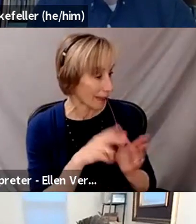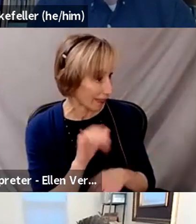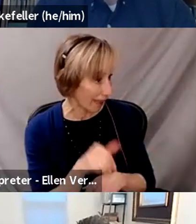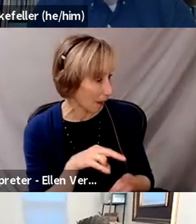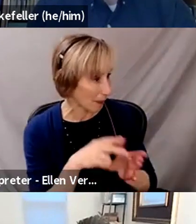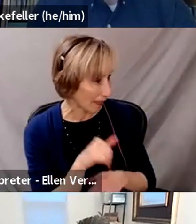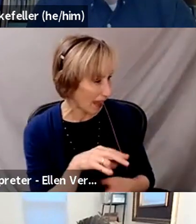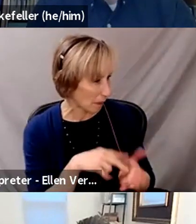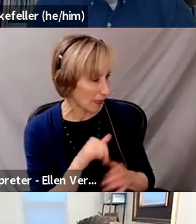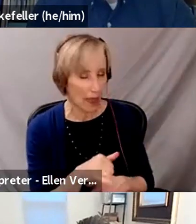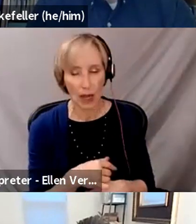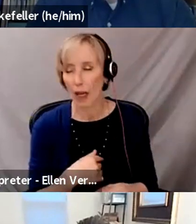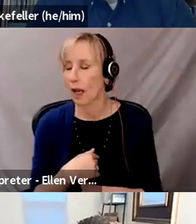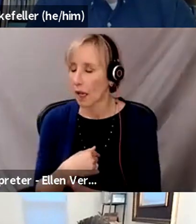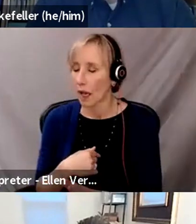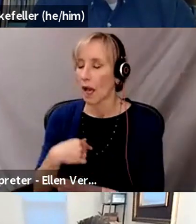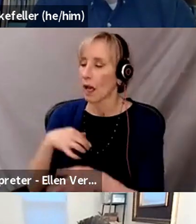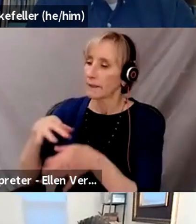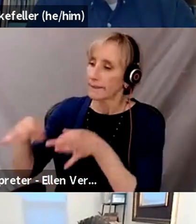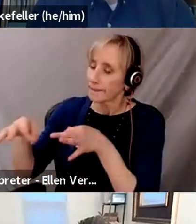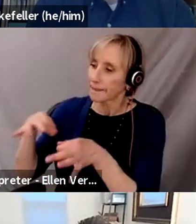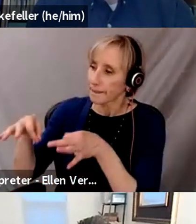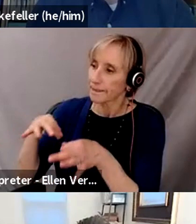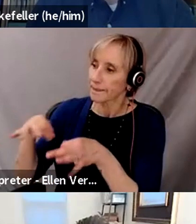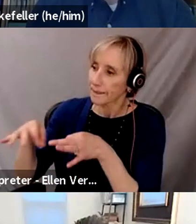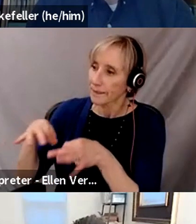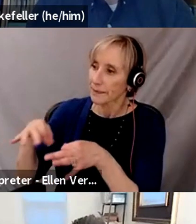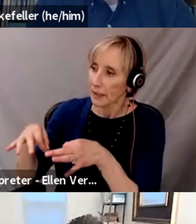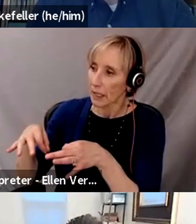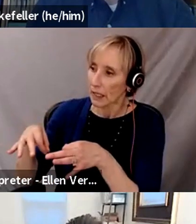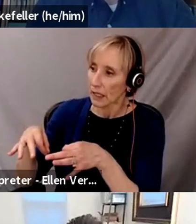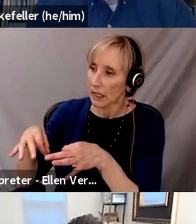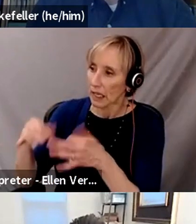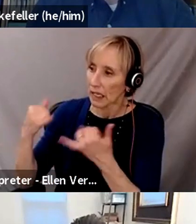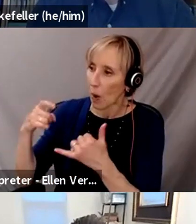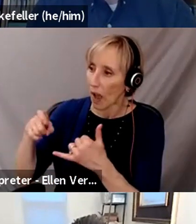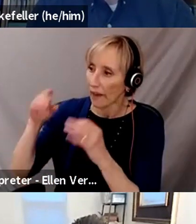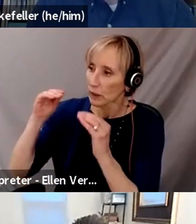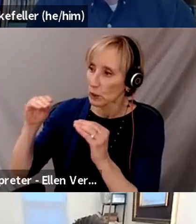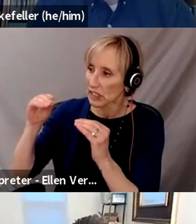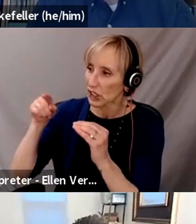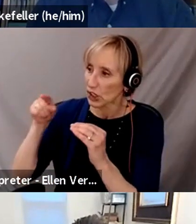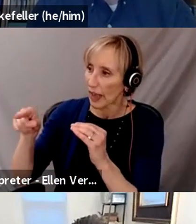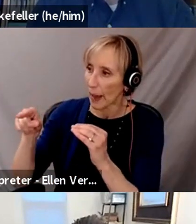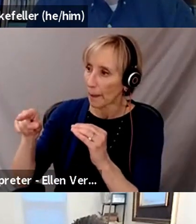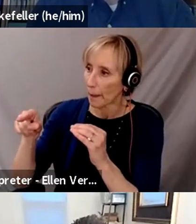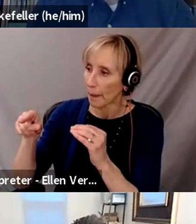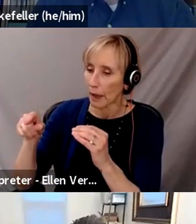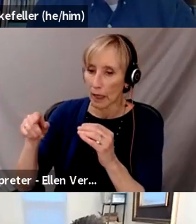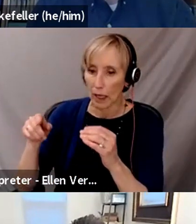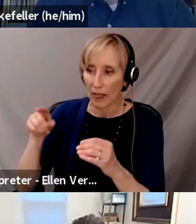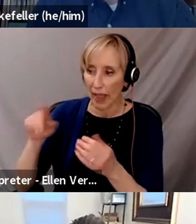like, explain more. And then the conversation has really veered into this